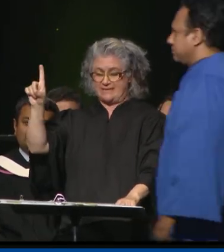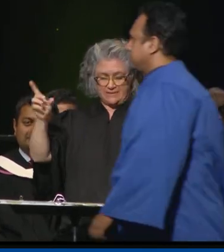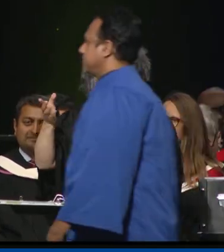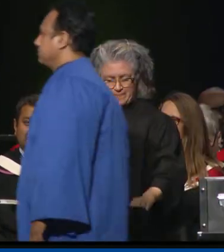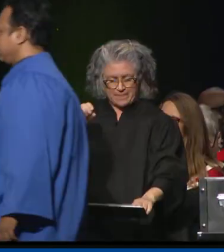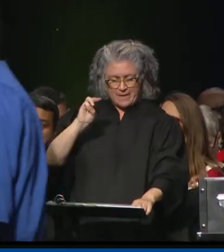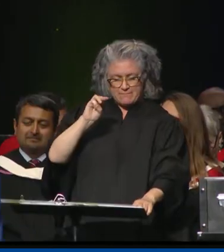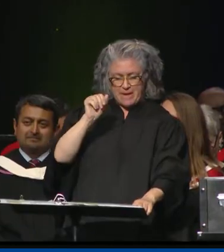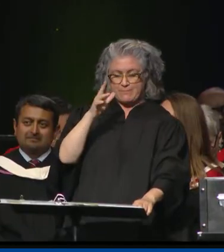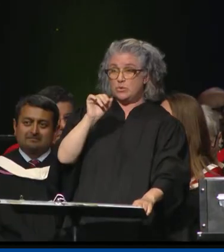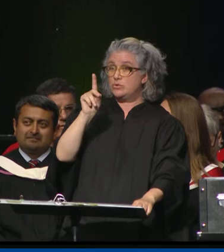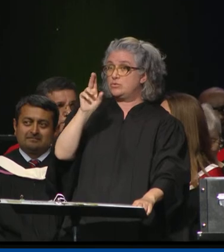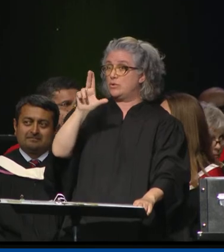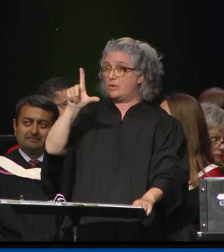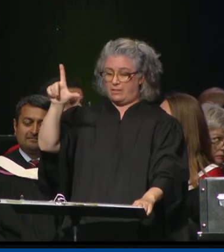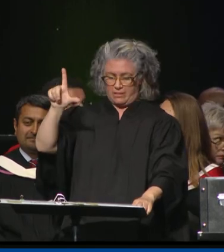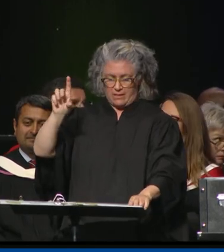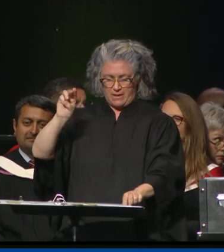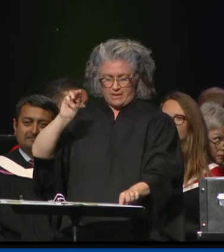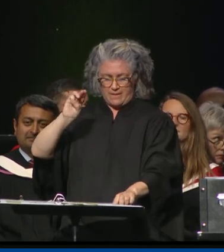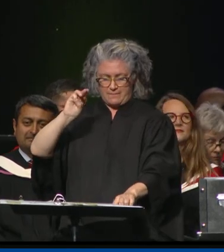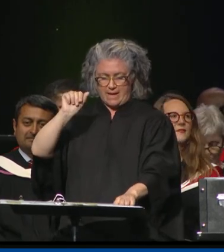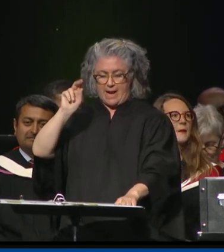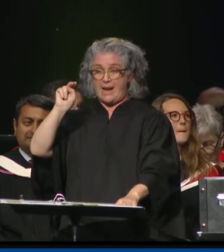Mahmoudul Manan.